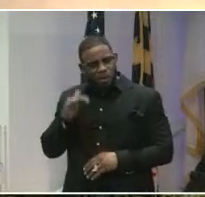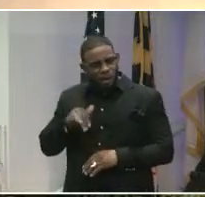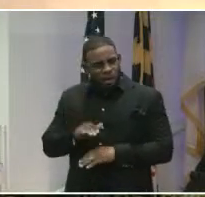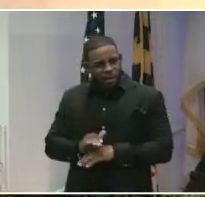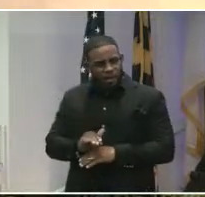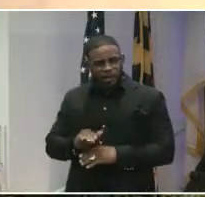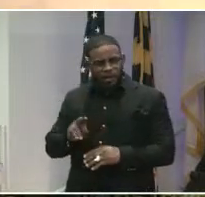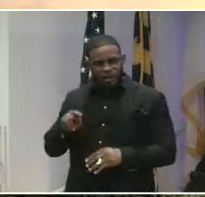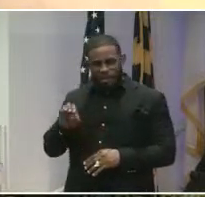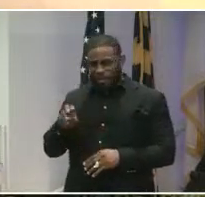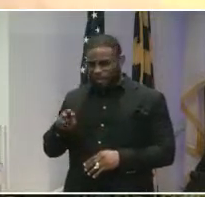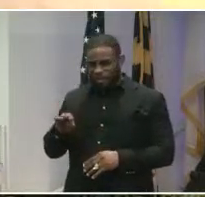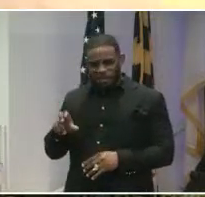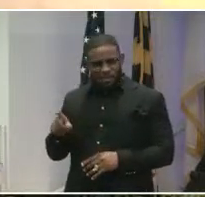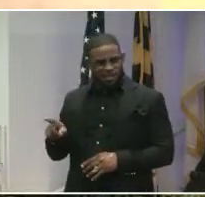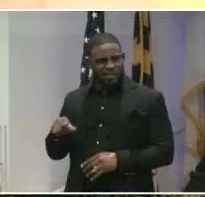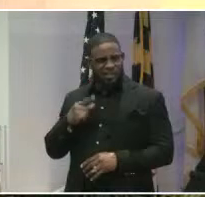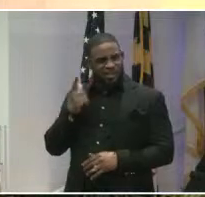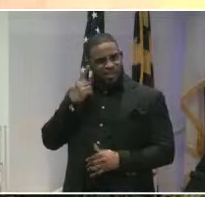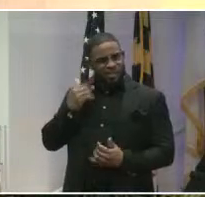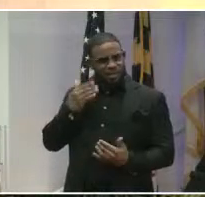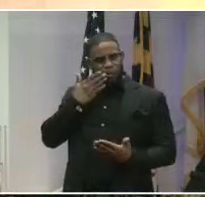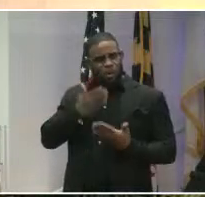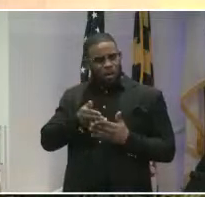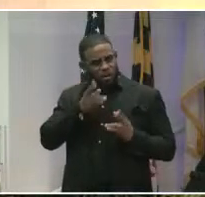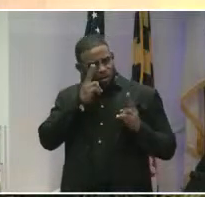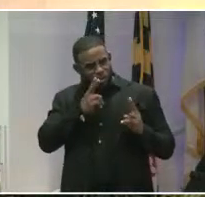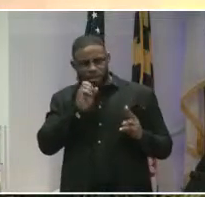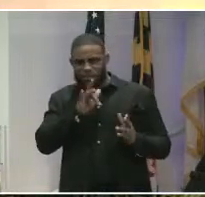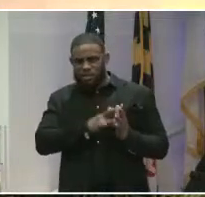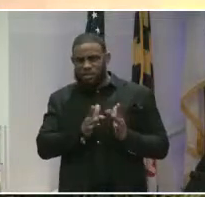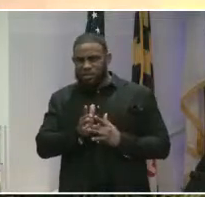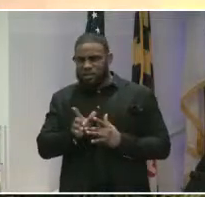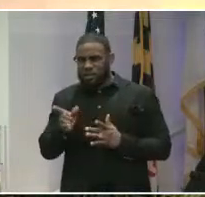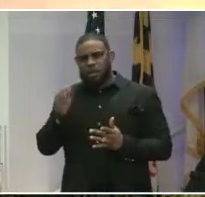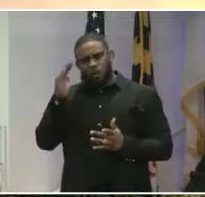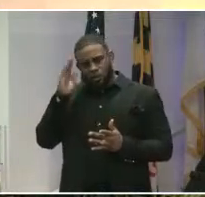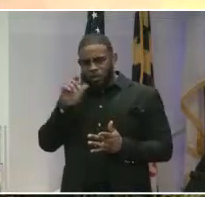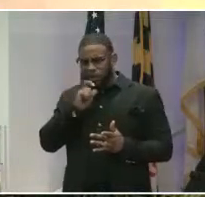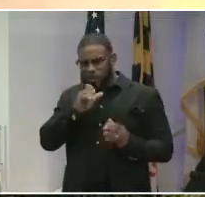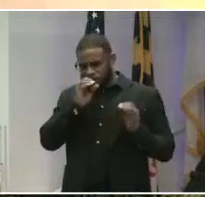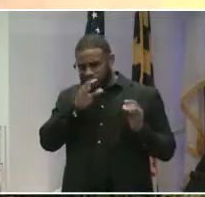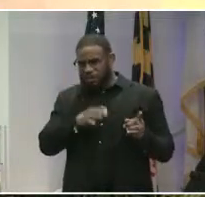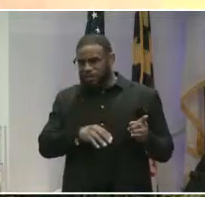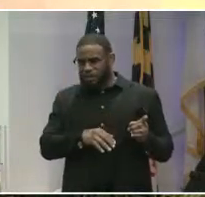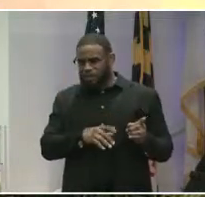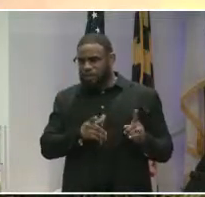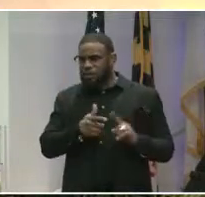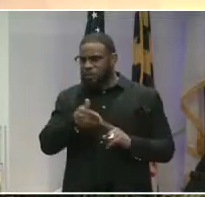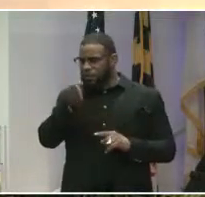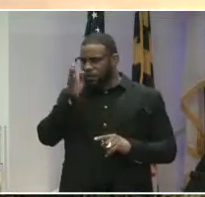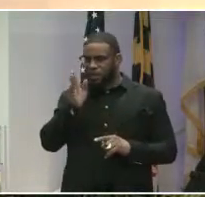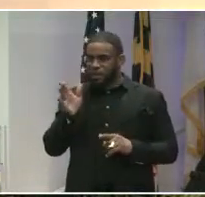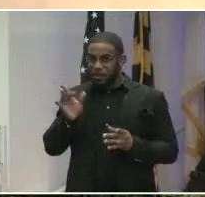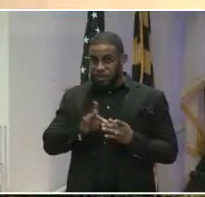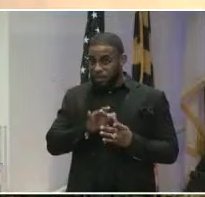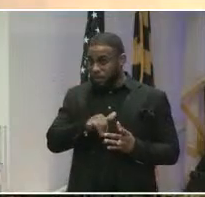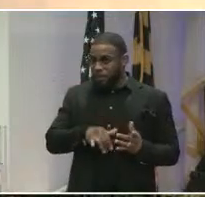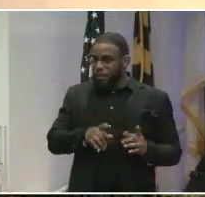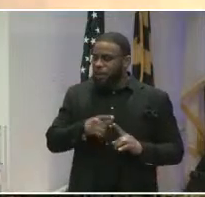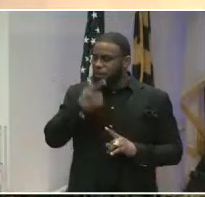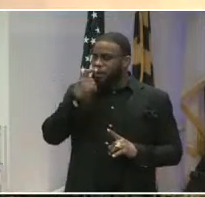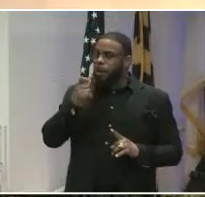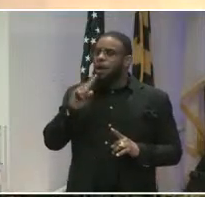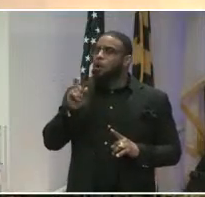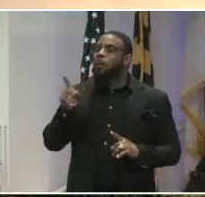Why at night? Nicodemus, the scripture said, he thought well of Jesus. He knew he was a teacher from God. He said that